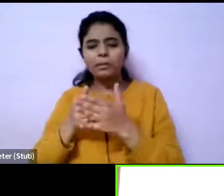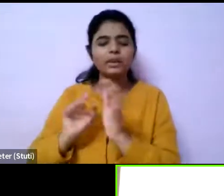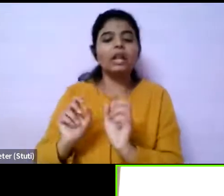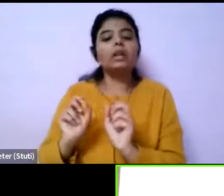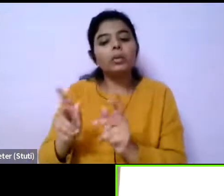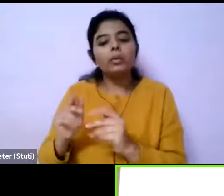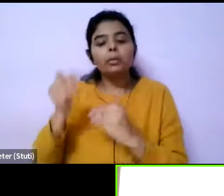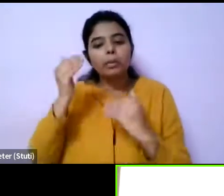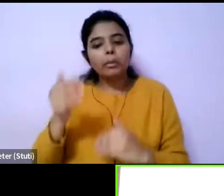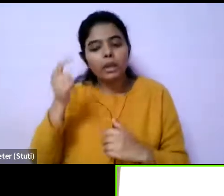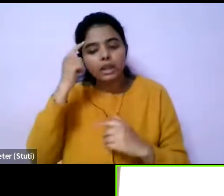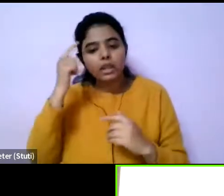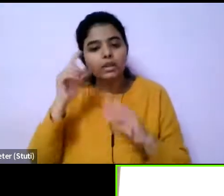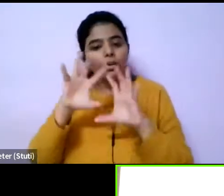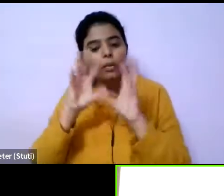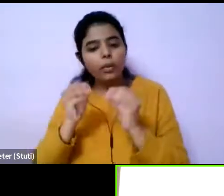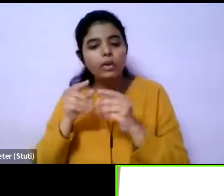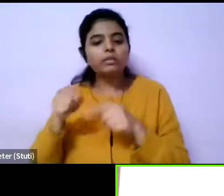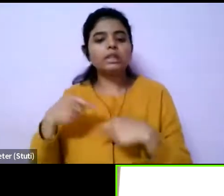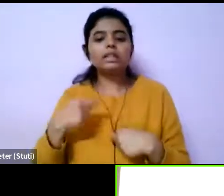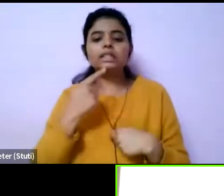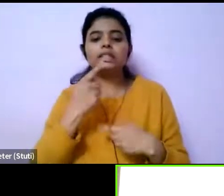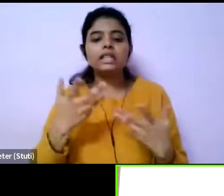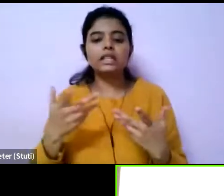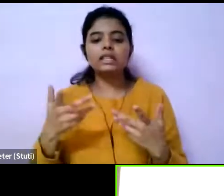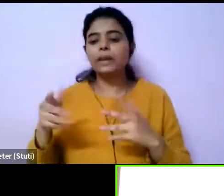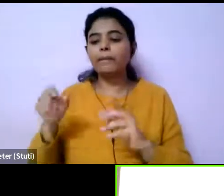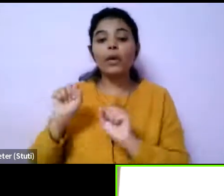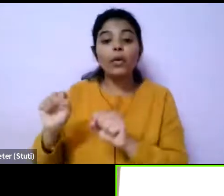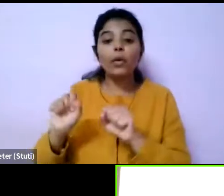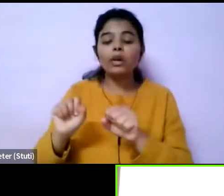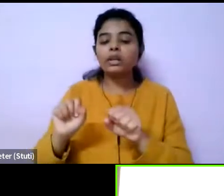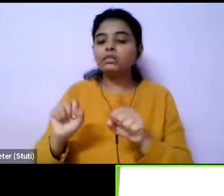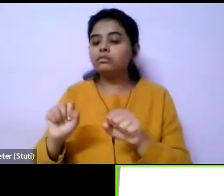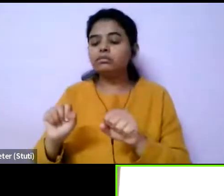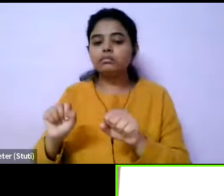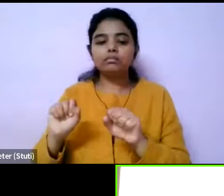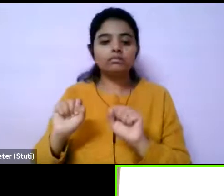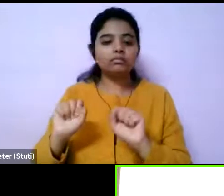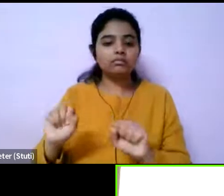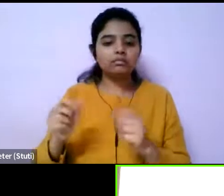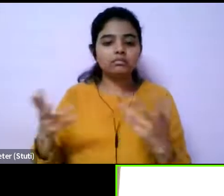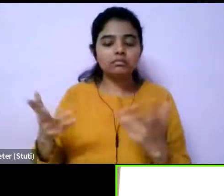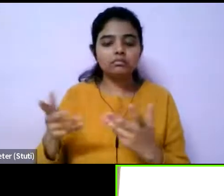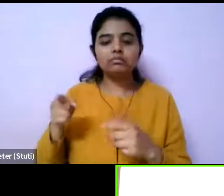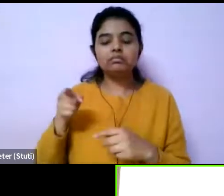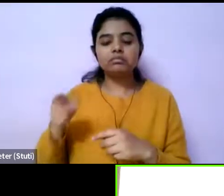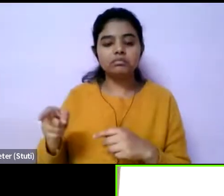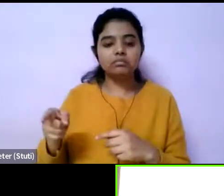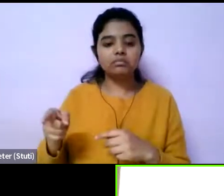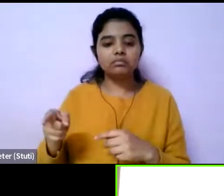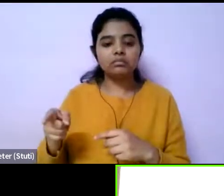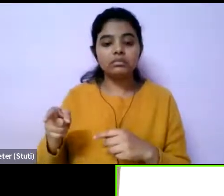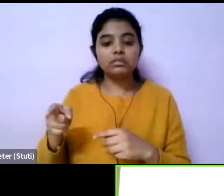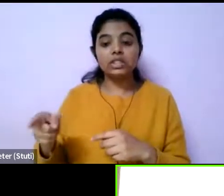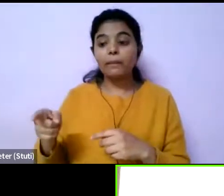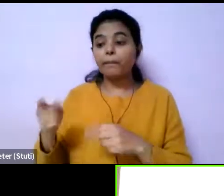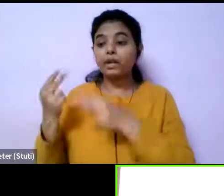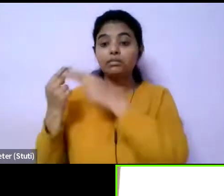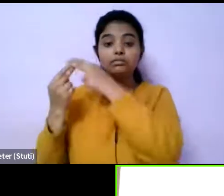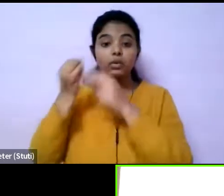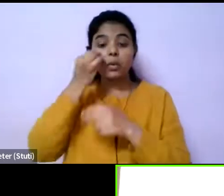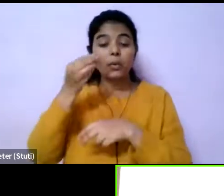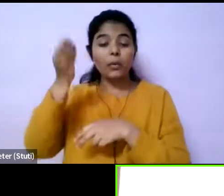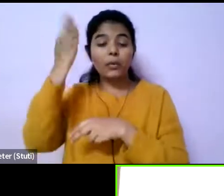do is to expose the kind of fractures it creates in the way these mythological stories have